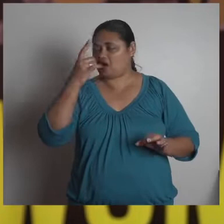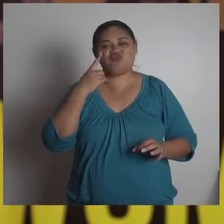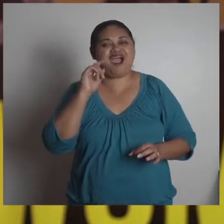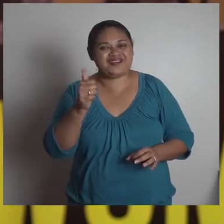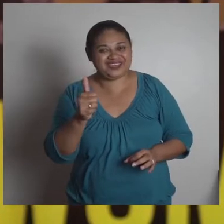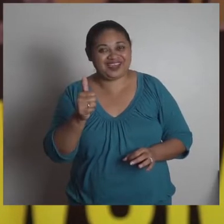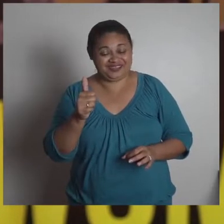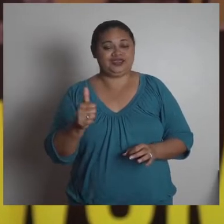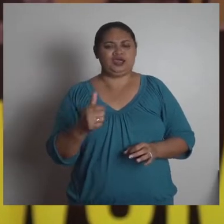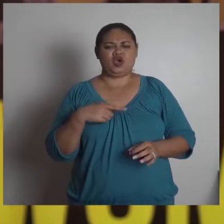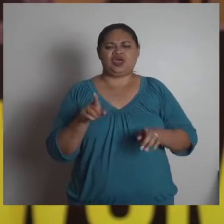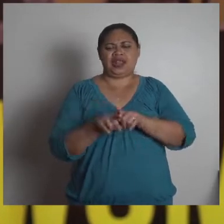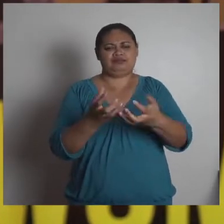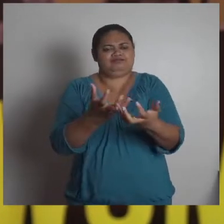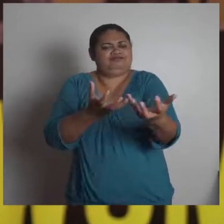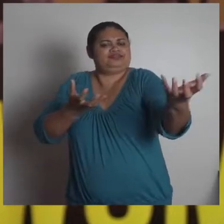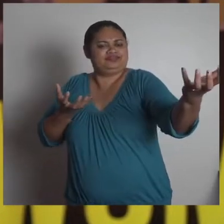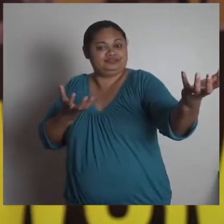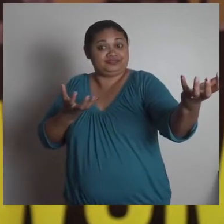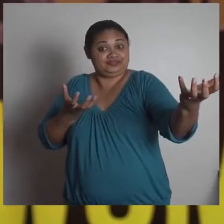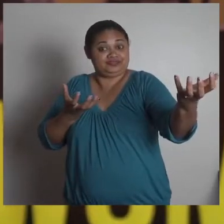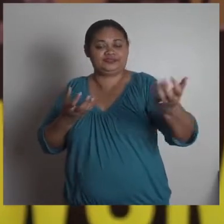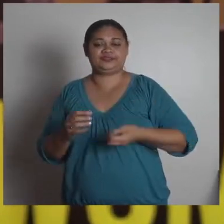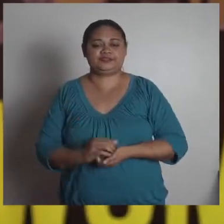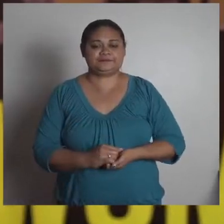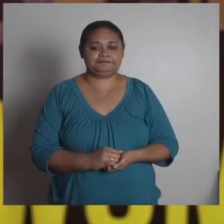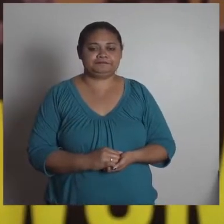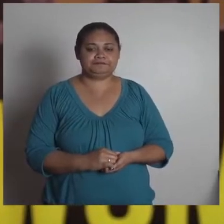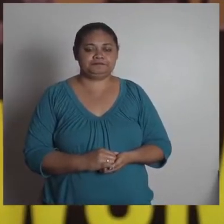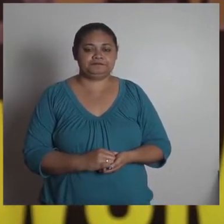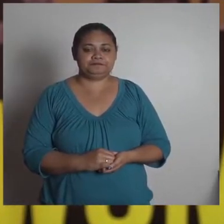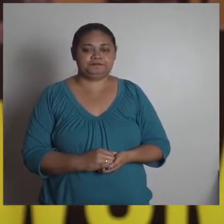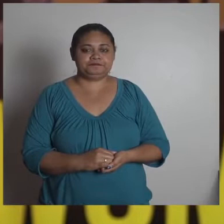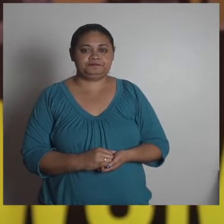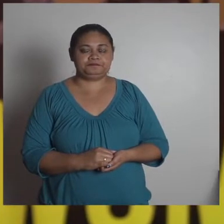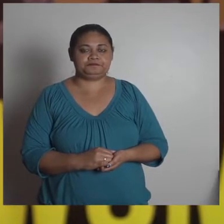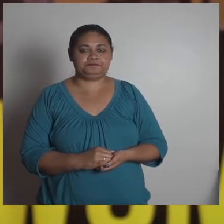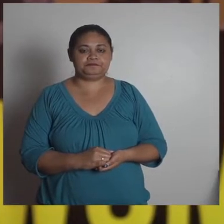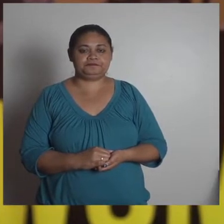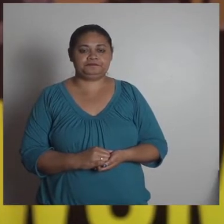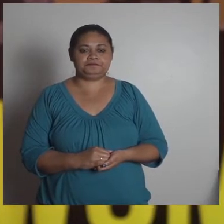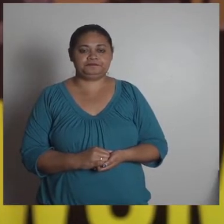we won't look after it if there's a distancing of us from that.